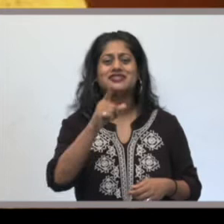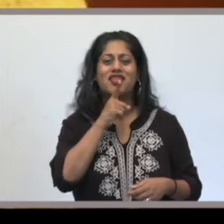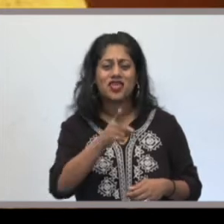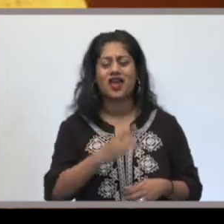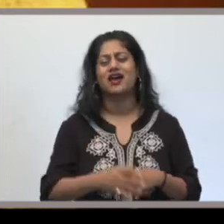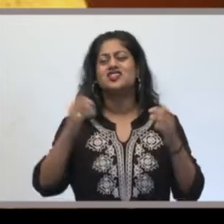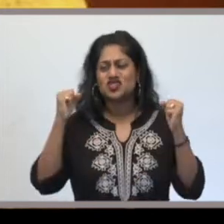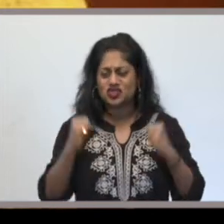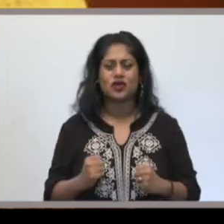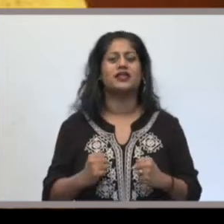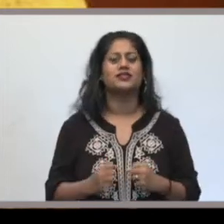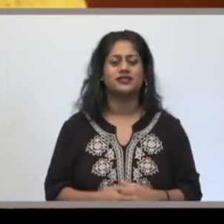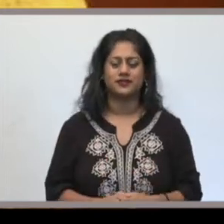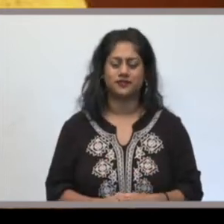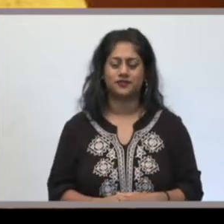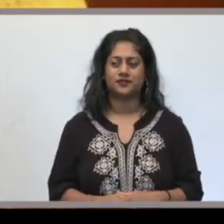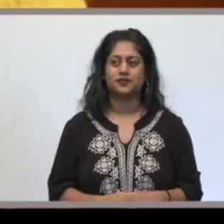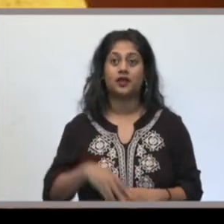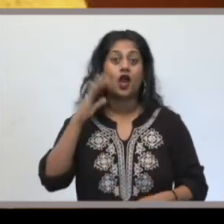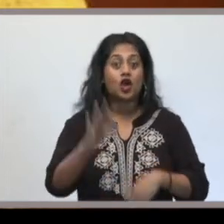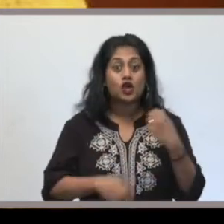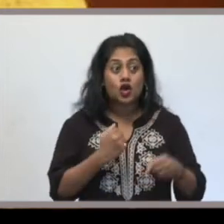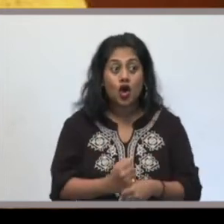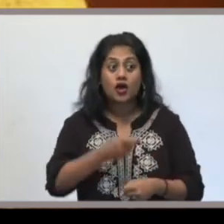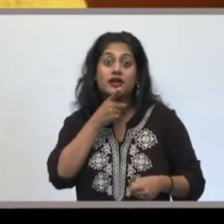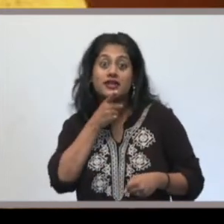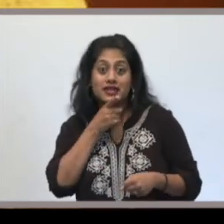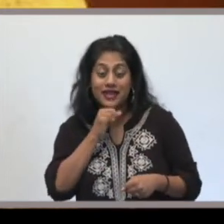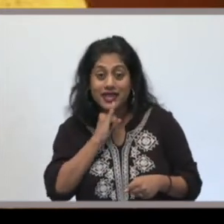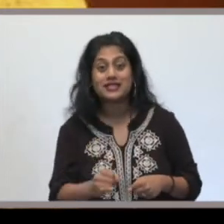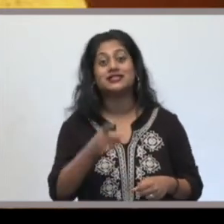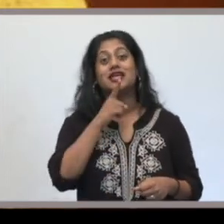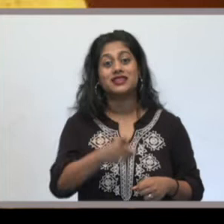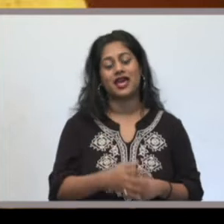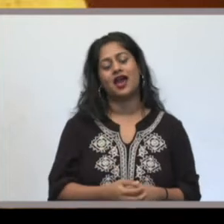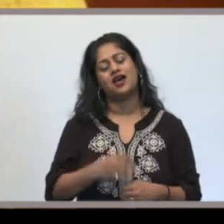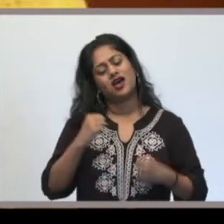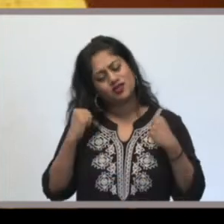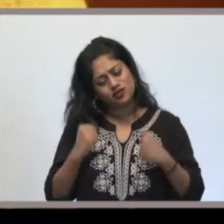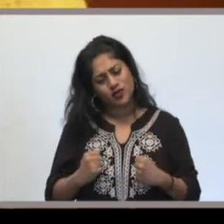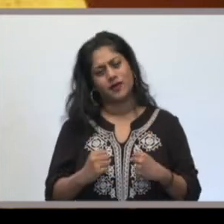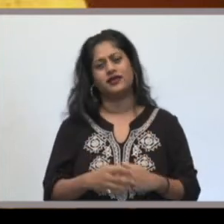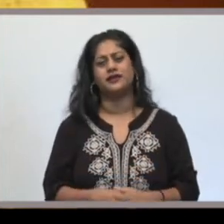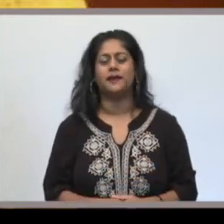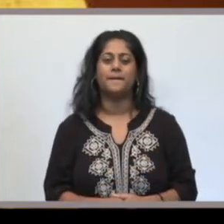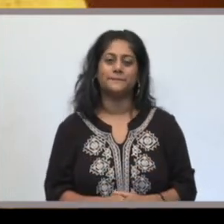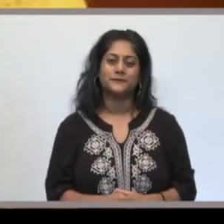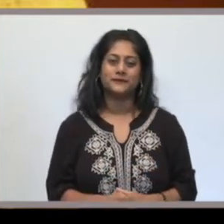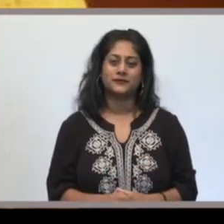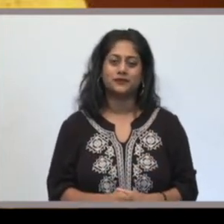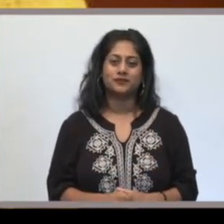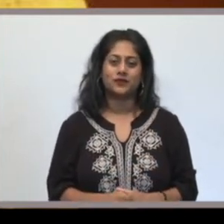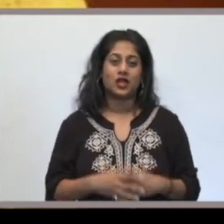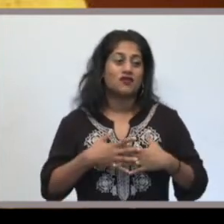situations? By receiving the comfort of God. Today I want to give you three ways how you can experience the comfort